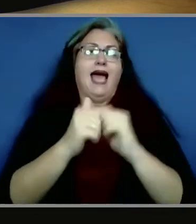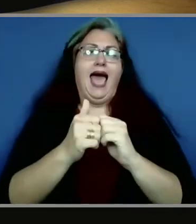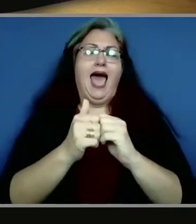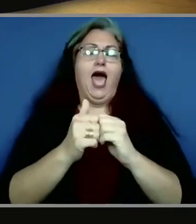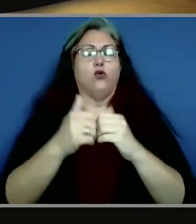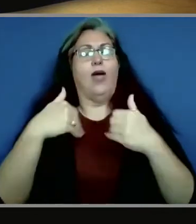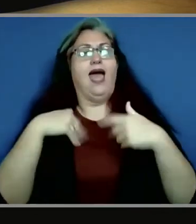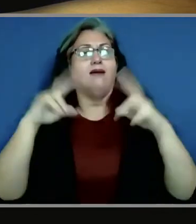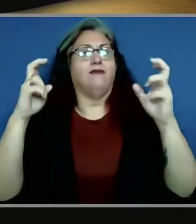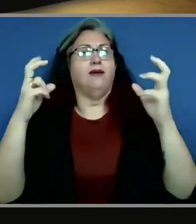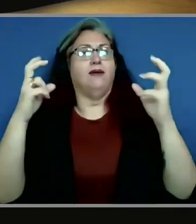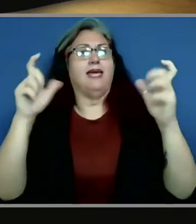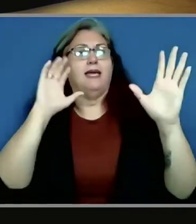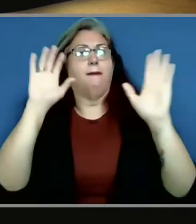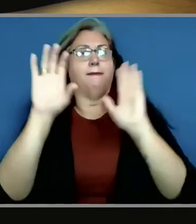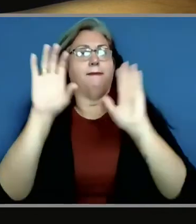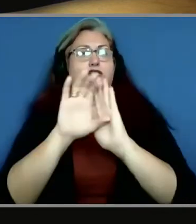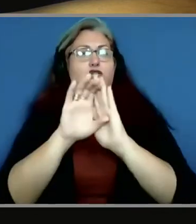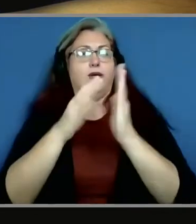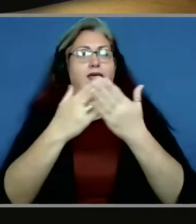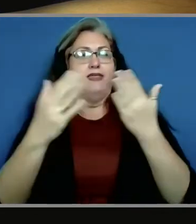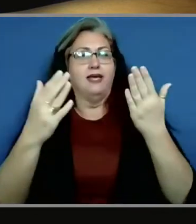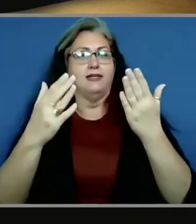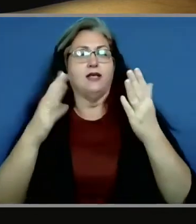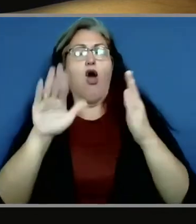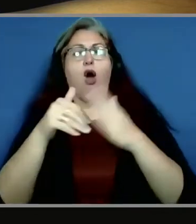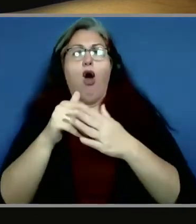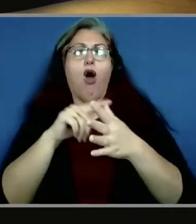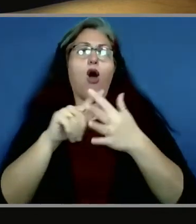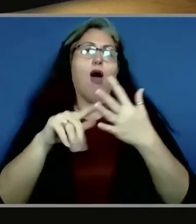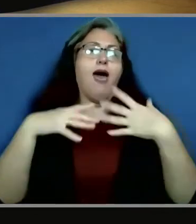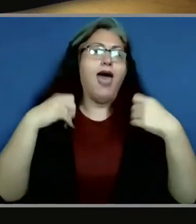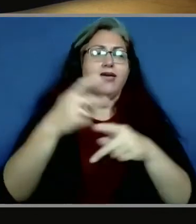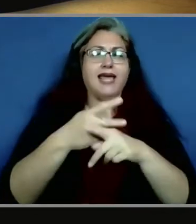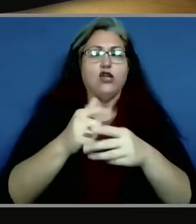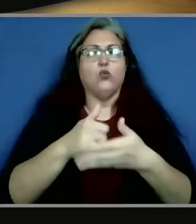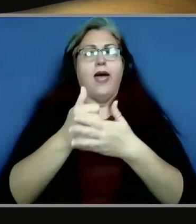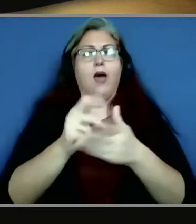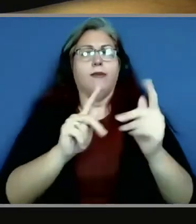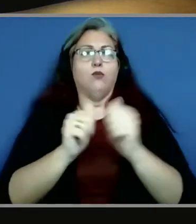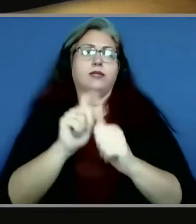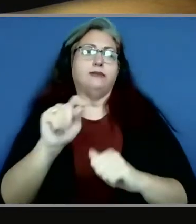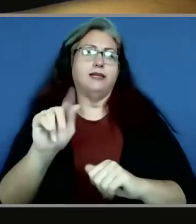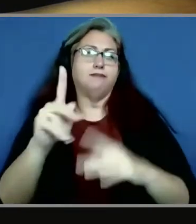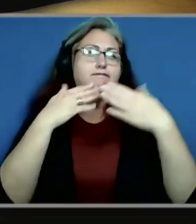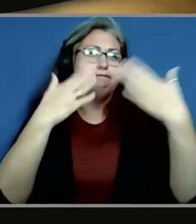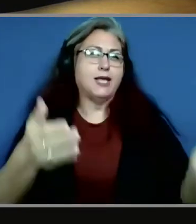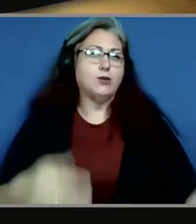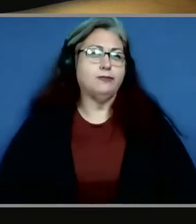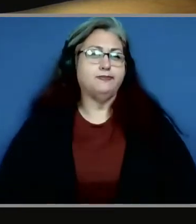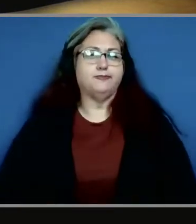the housing, the healthcare, all those things that help people with disabilities. Mahalo.